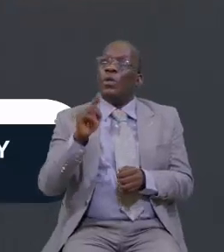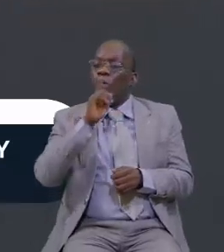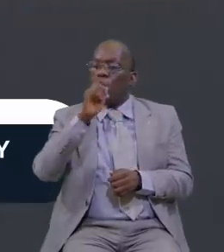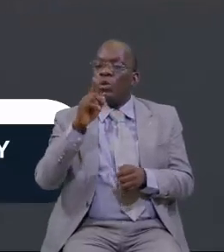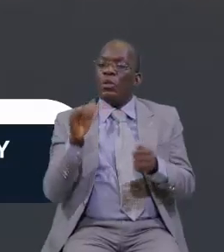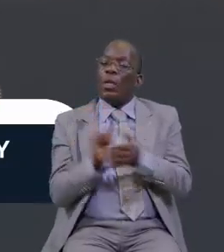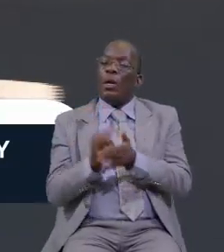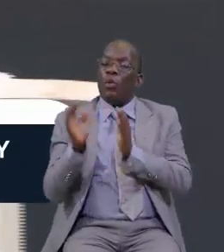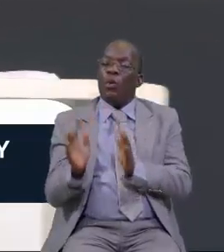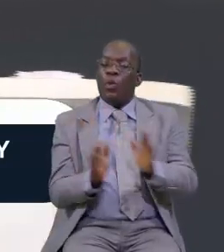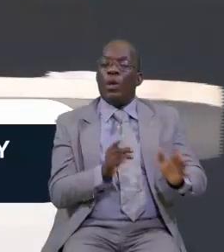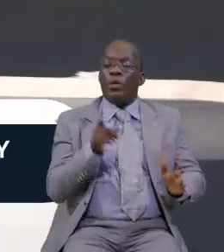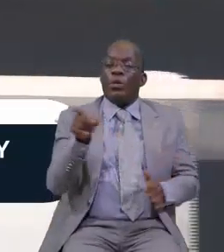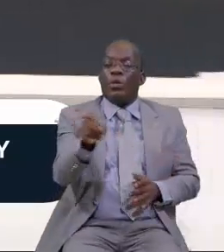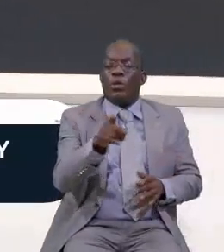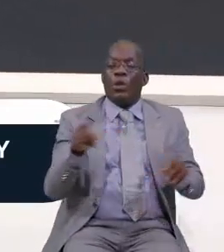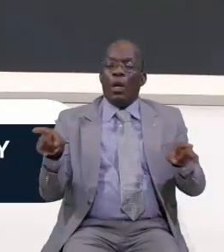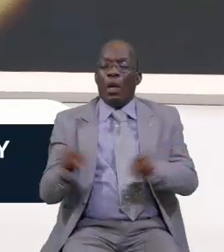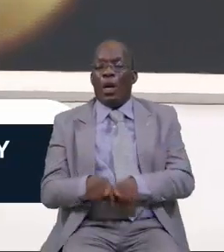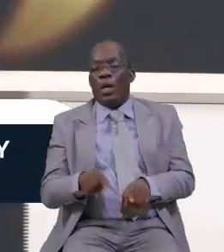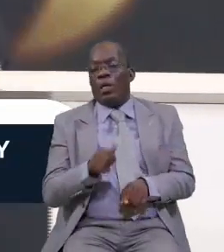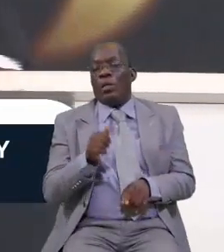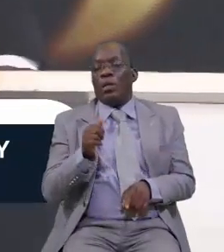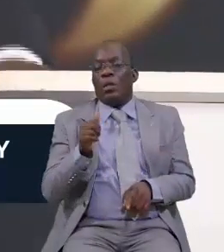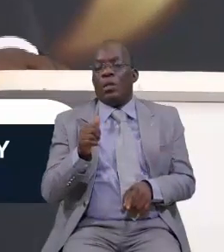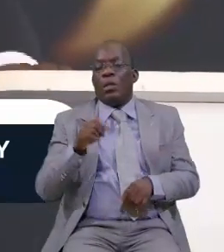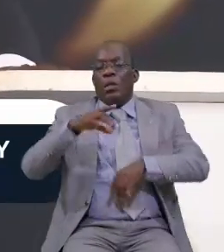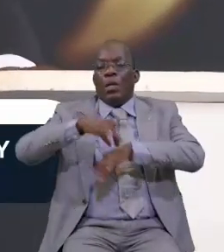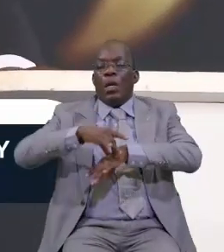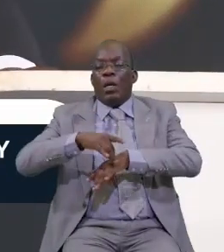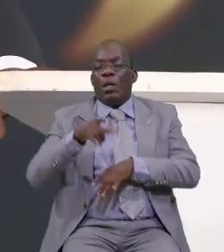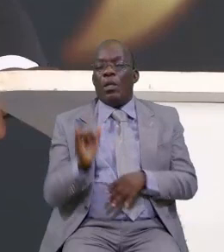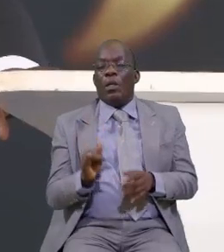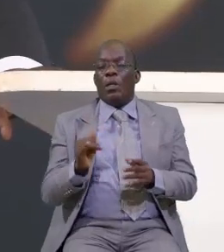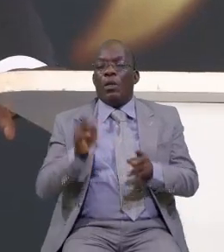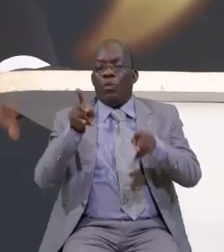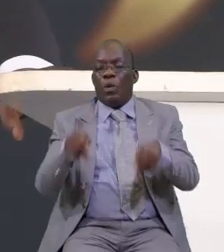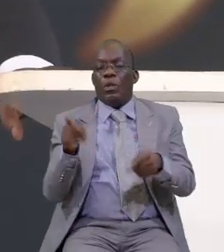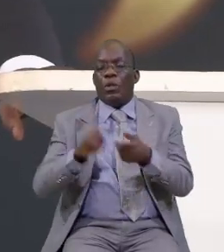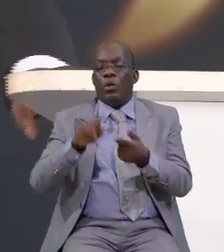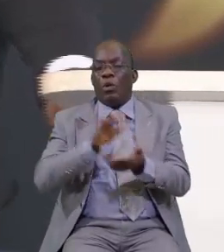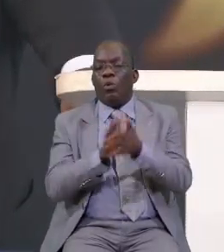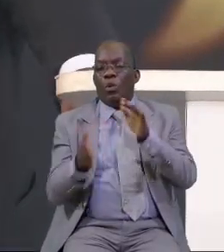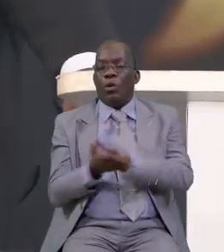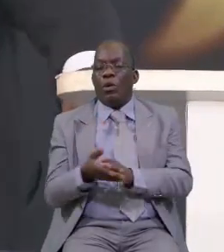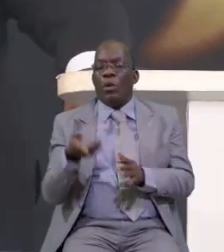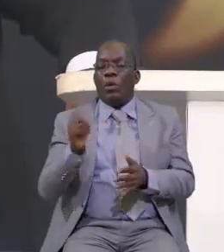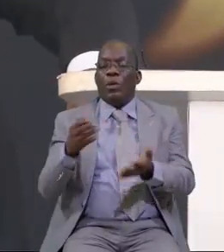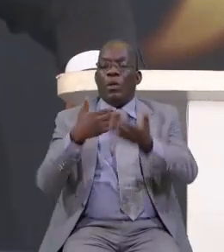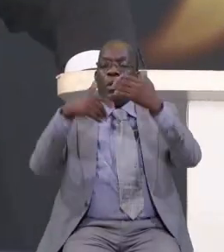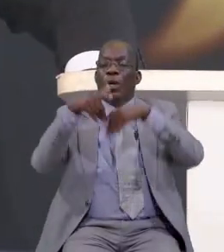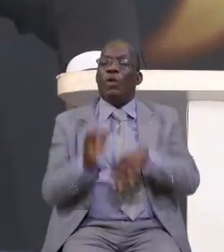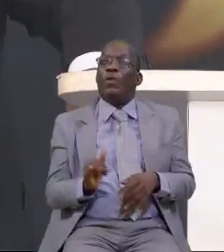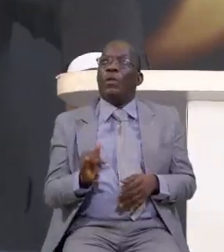you as an earthly person to become the heavenly